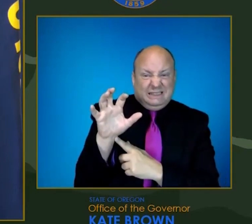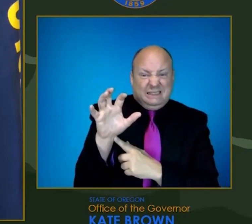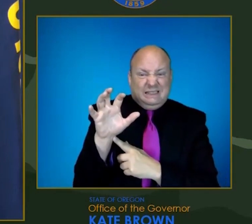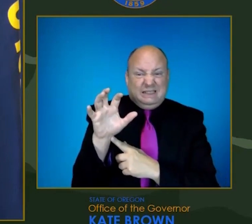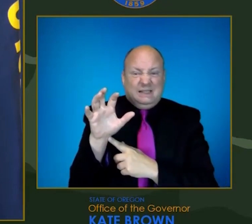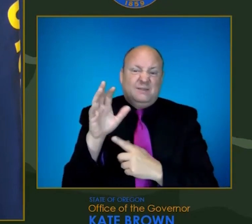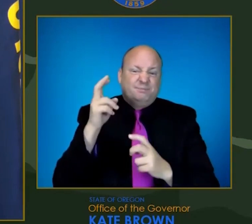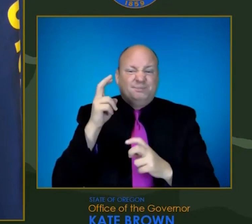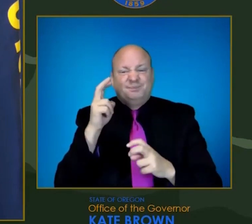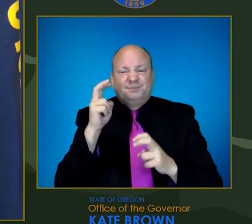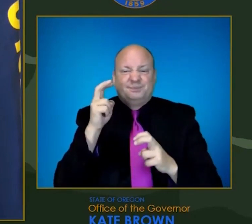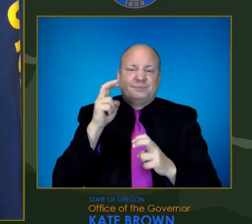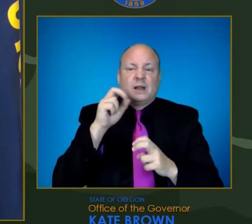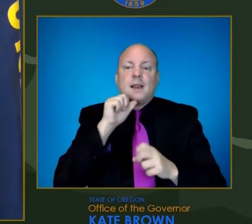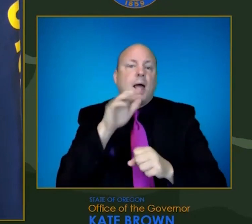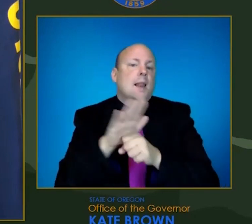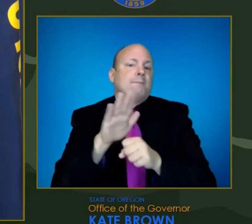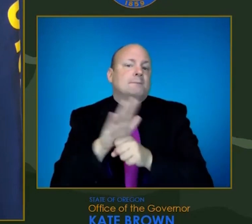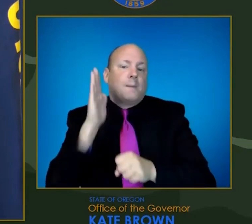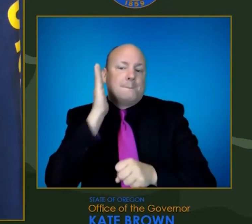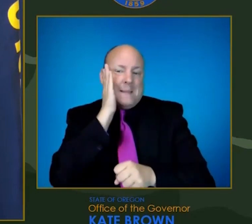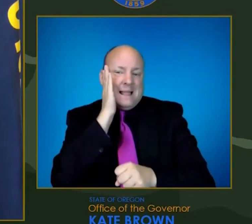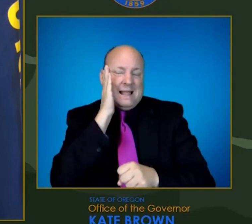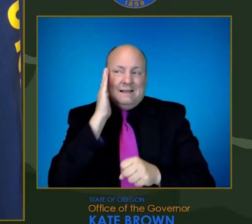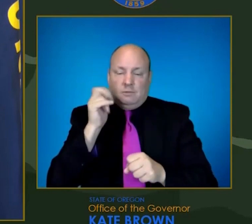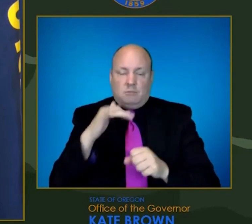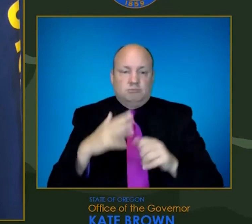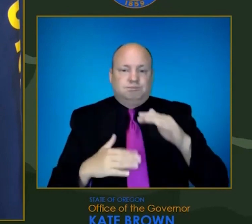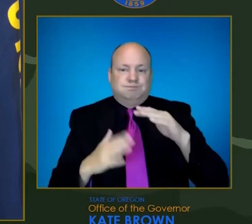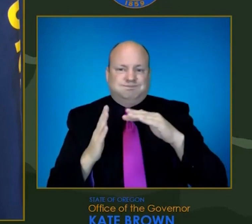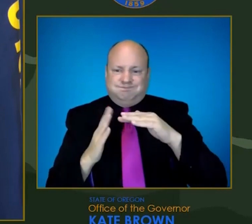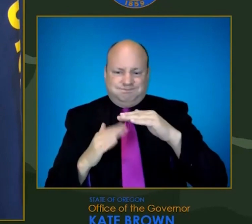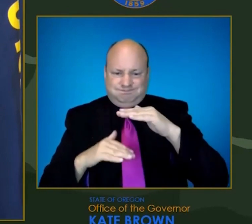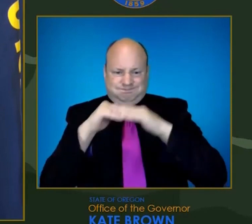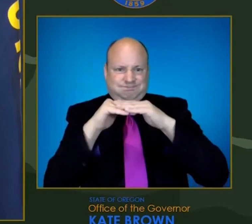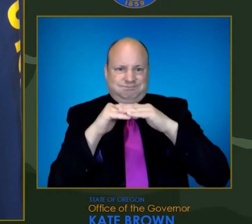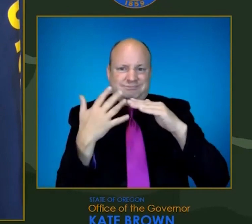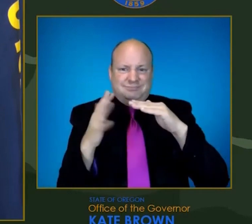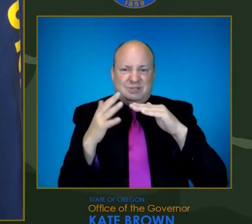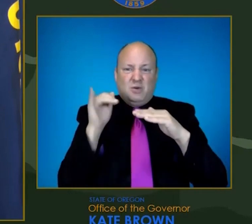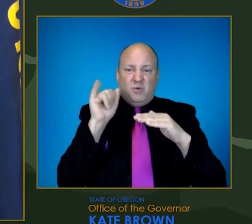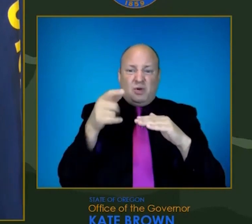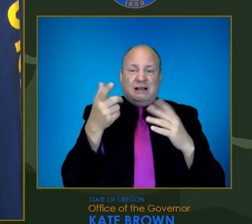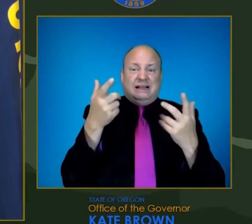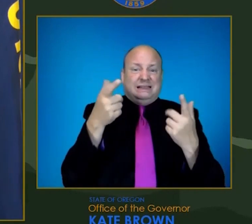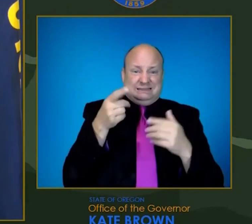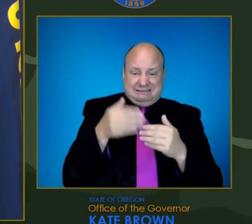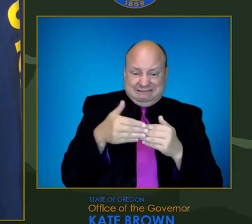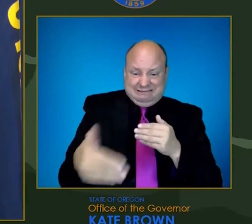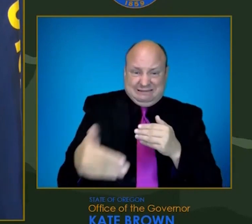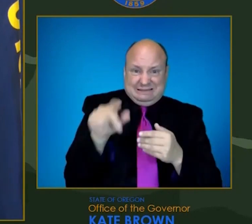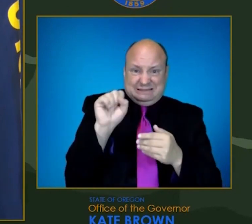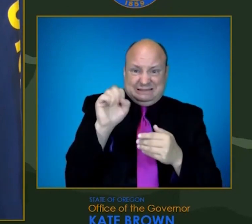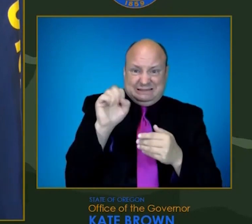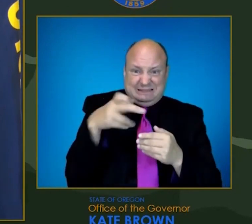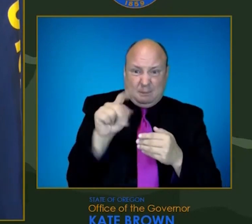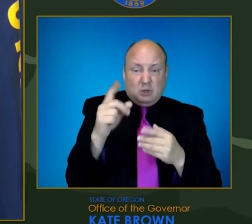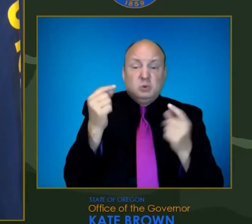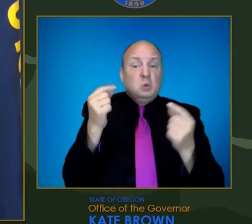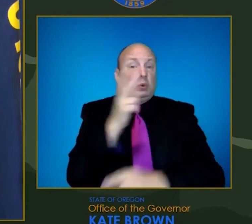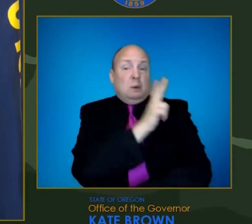what we need to treat patients by September. And that's patients coming into the hospital for any